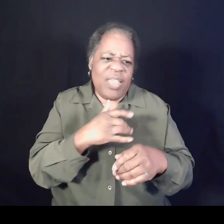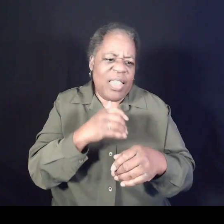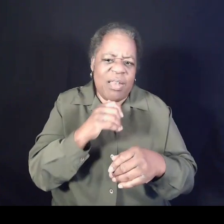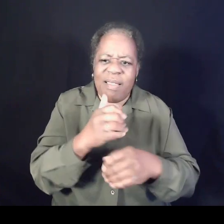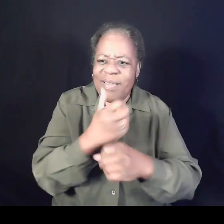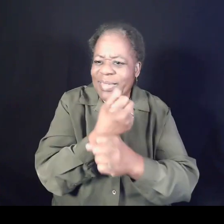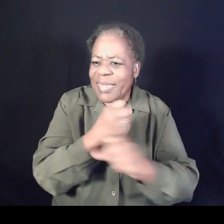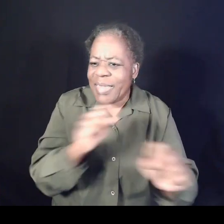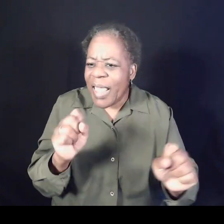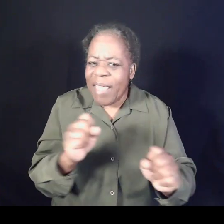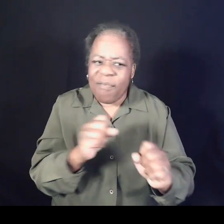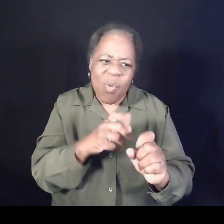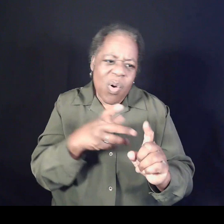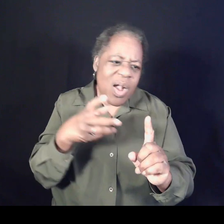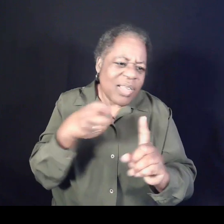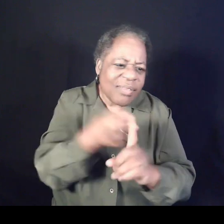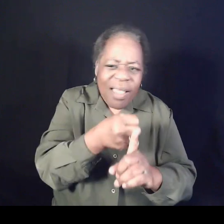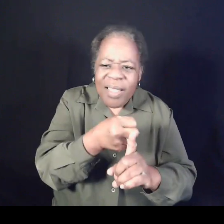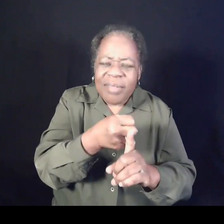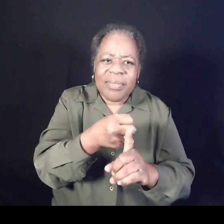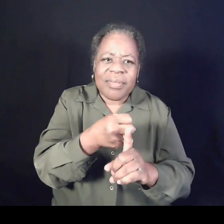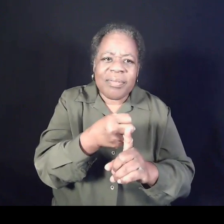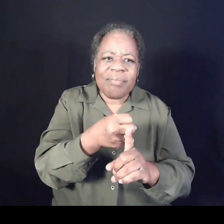even attacked.